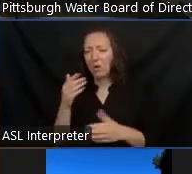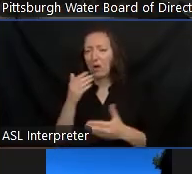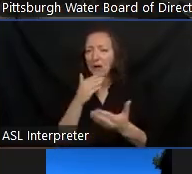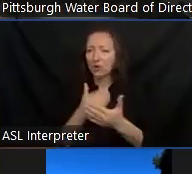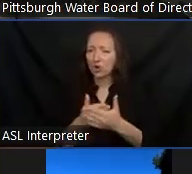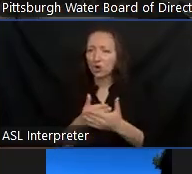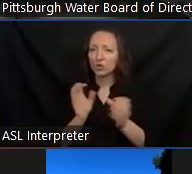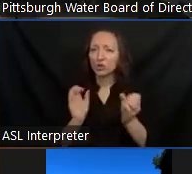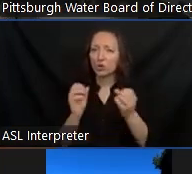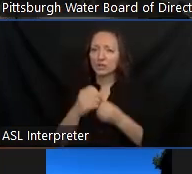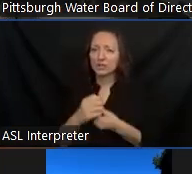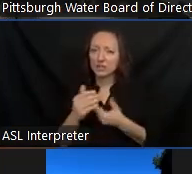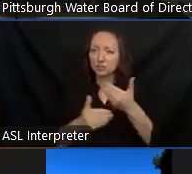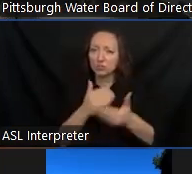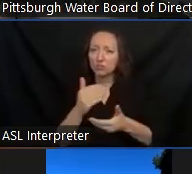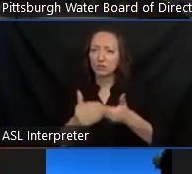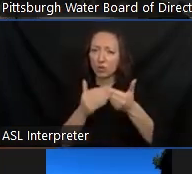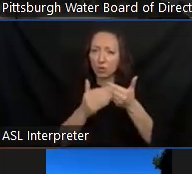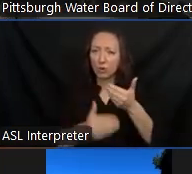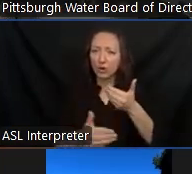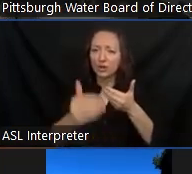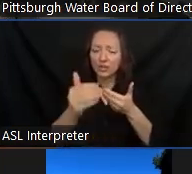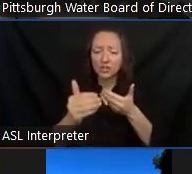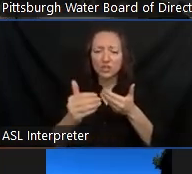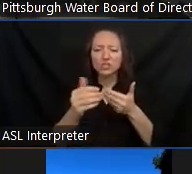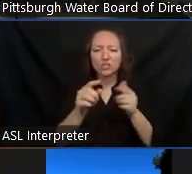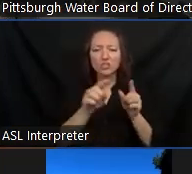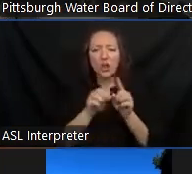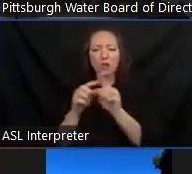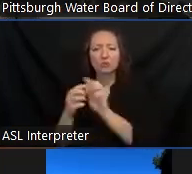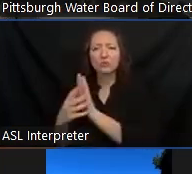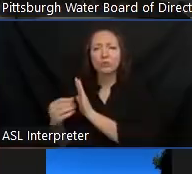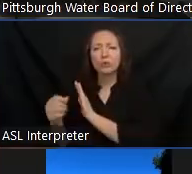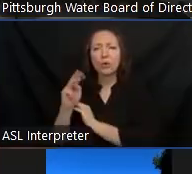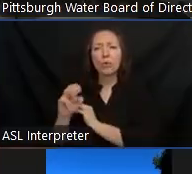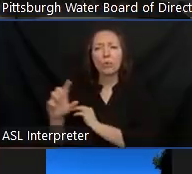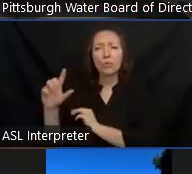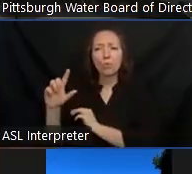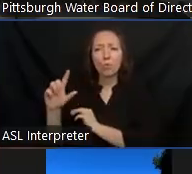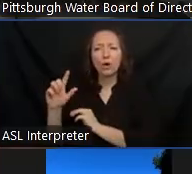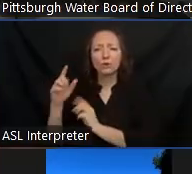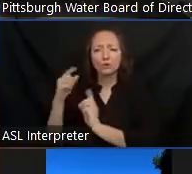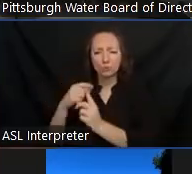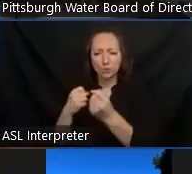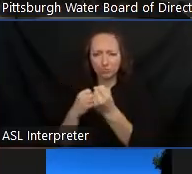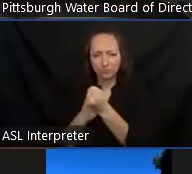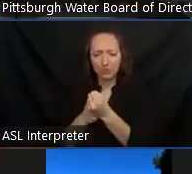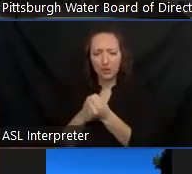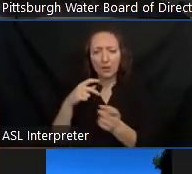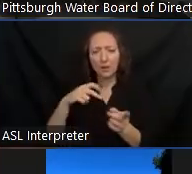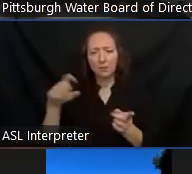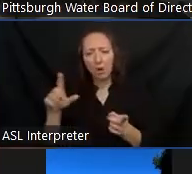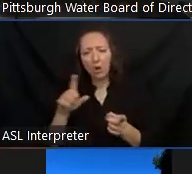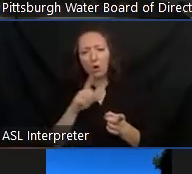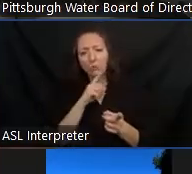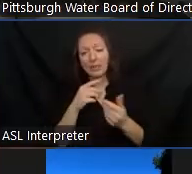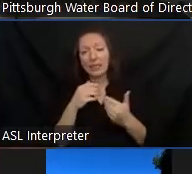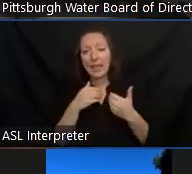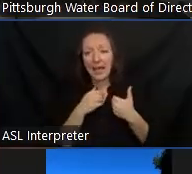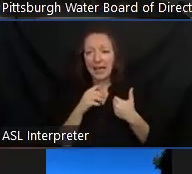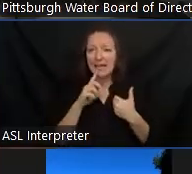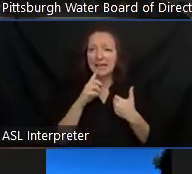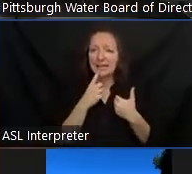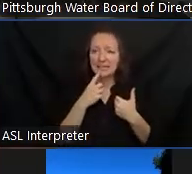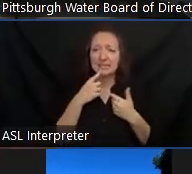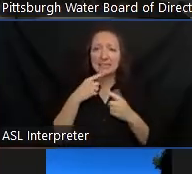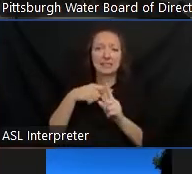to echo Will's point, in some degree, Paul has had a significant impact on all of us